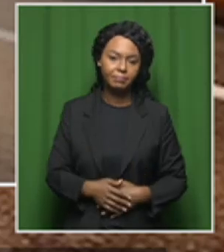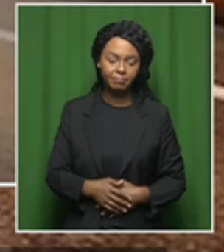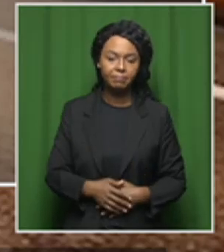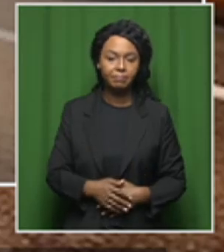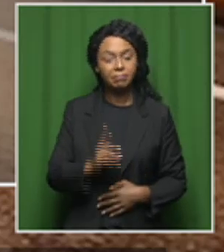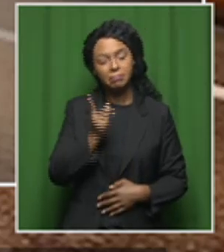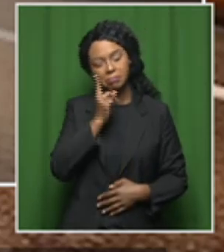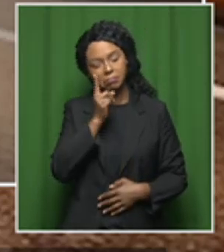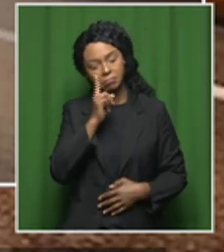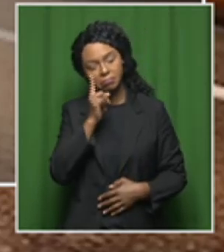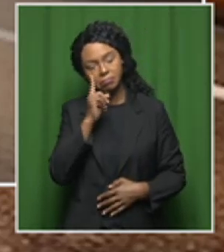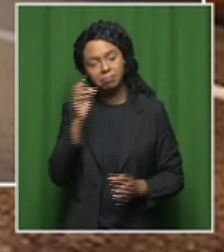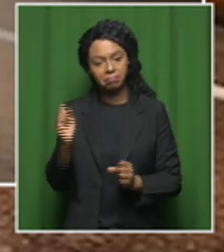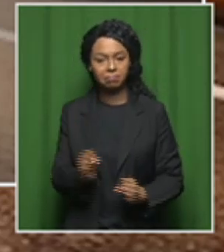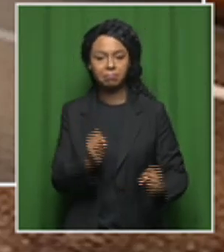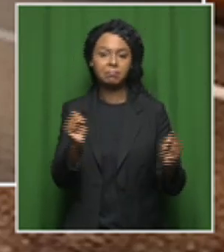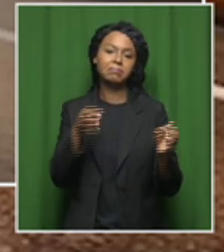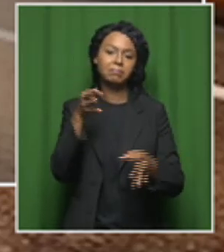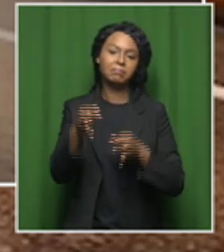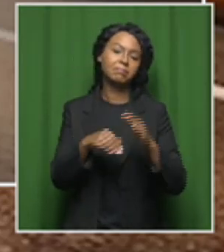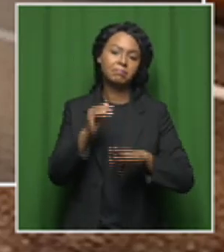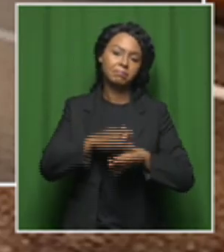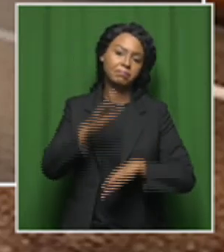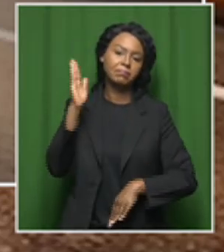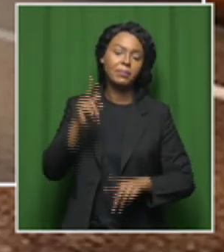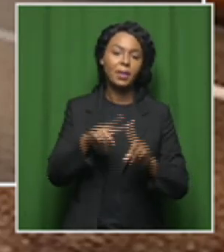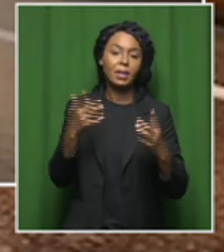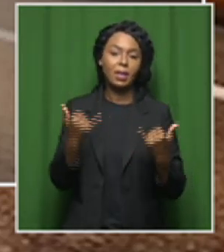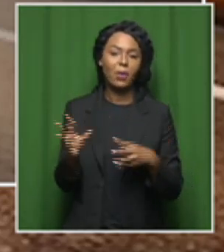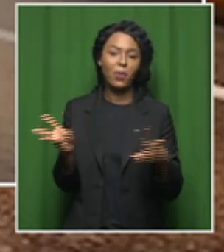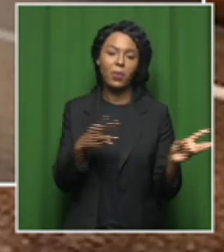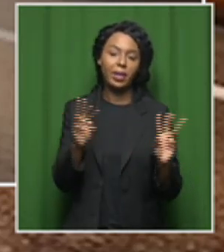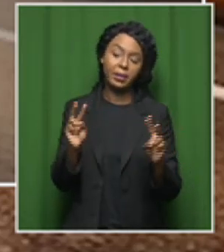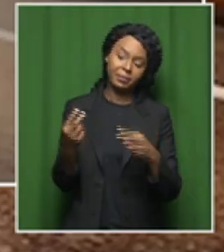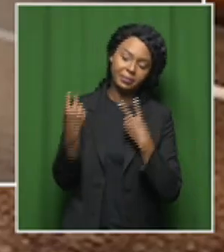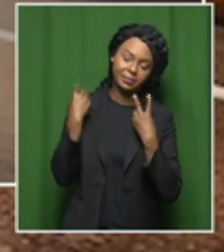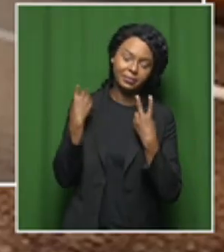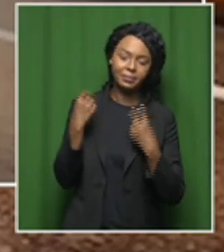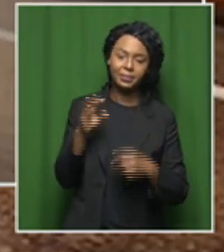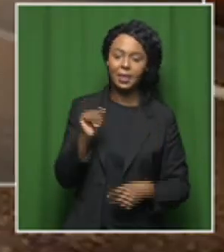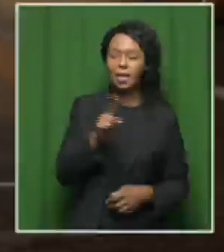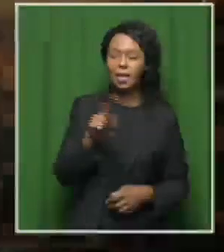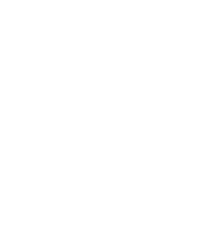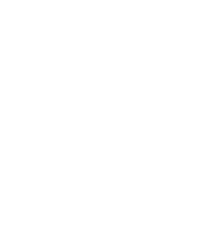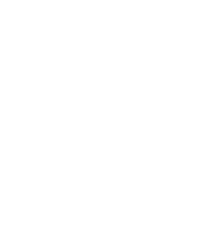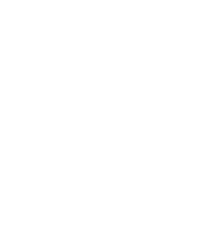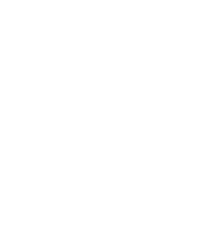on that and so much more for you as we get through the morning. Let's get that full weather update. Uswe's got the latest. Good morning.